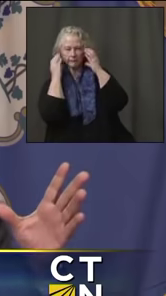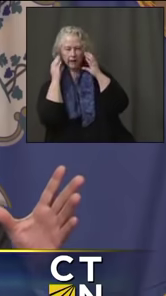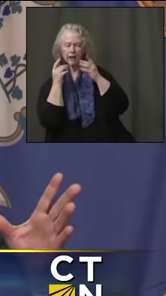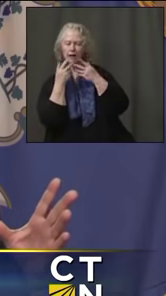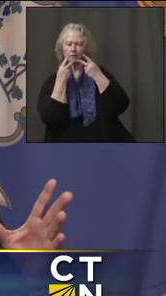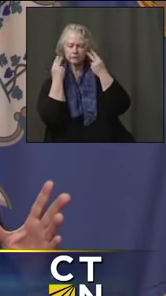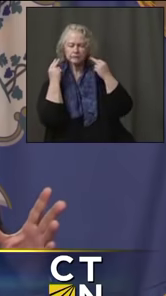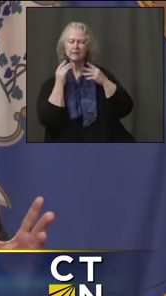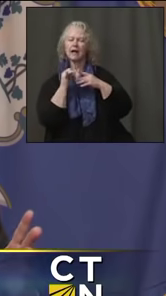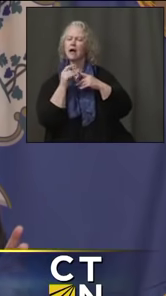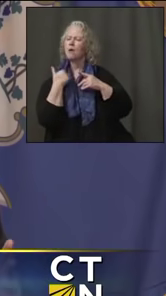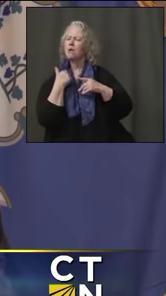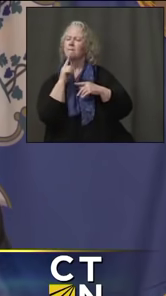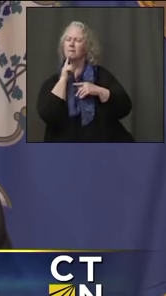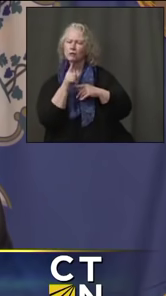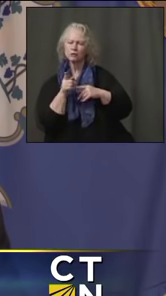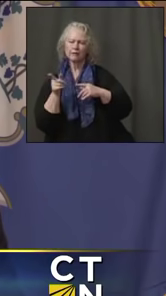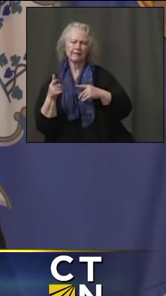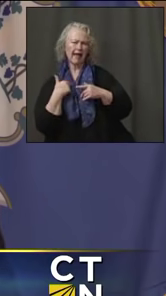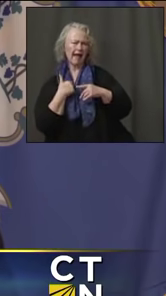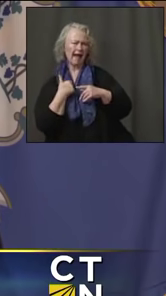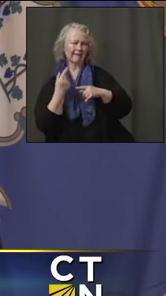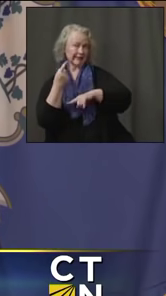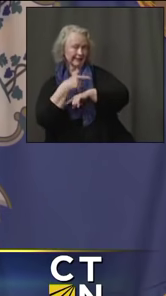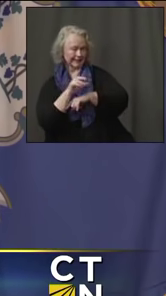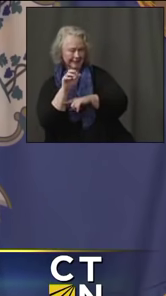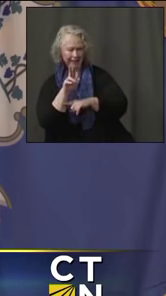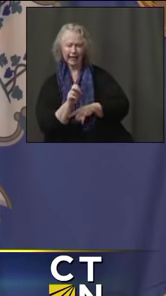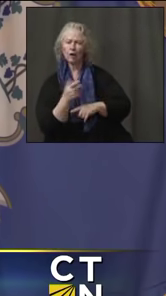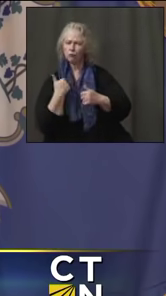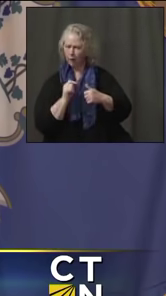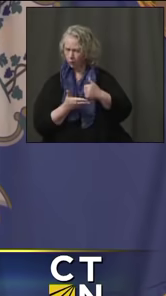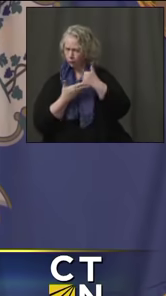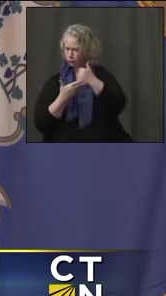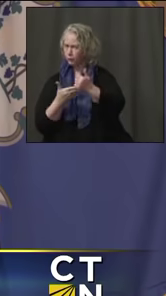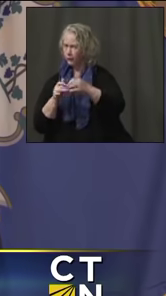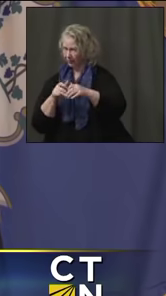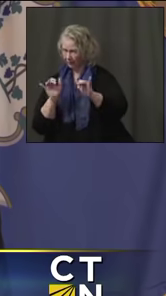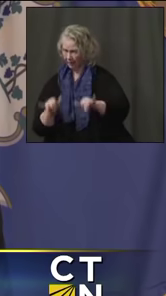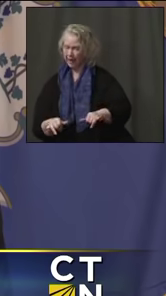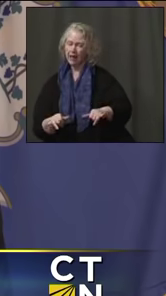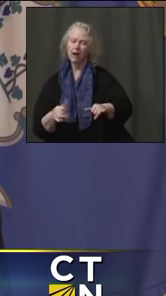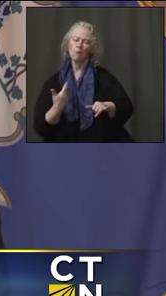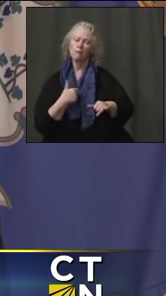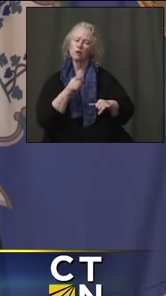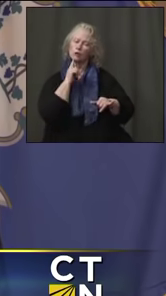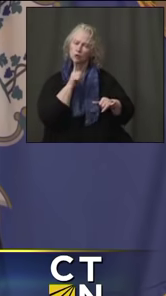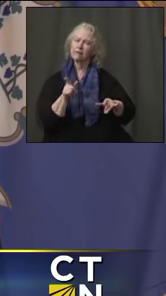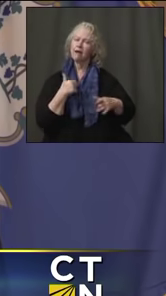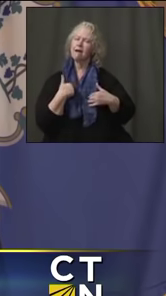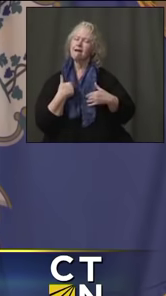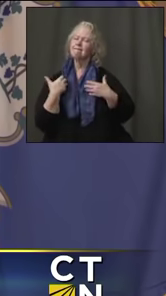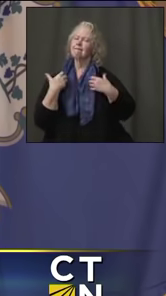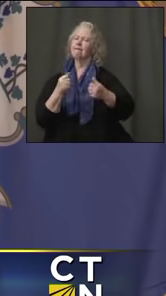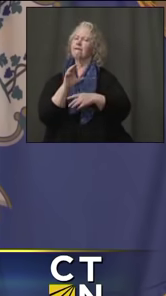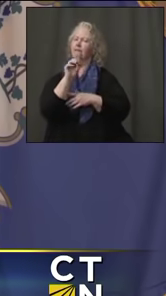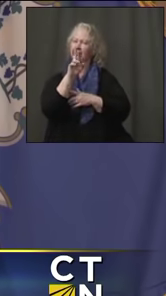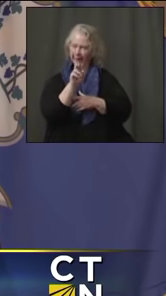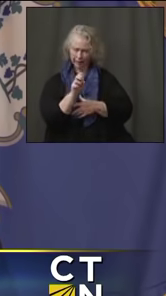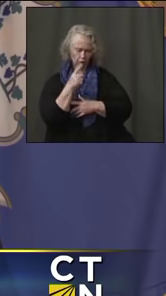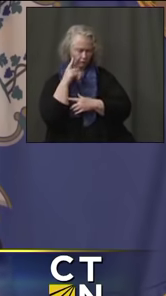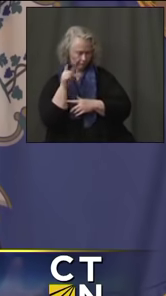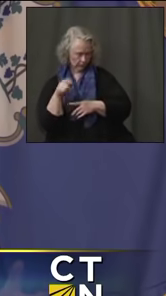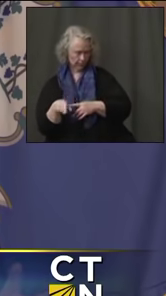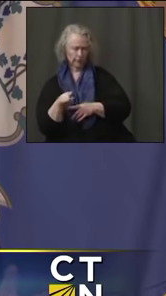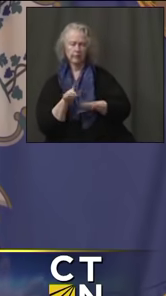and expand opportunity there to make sure those people are taken care of. Making sure that health care is provided for each and every one of those